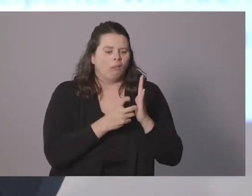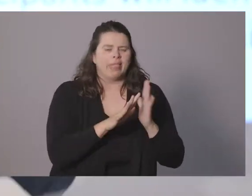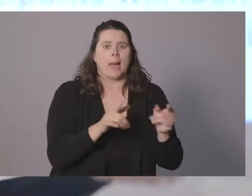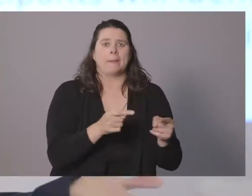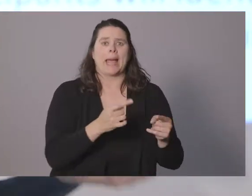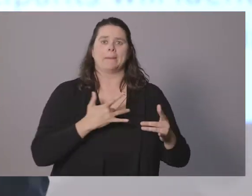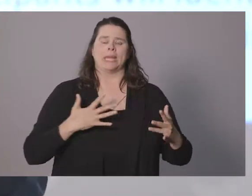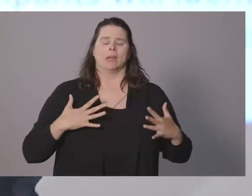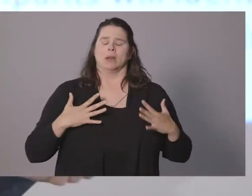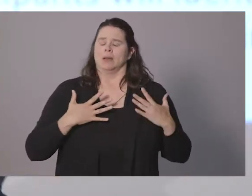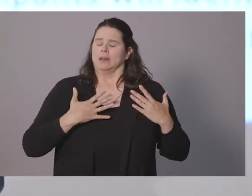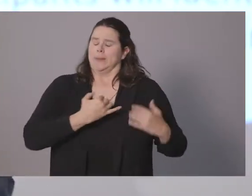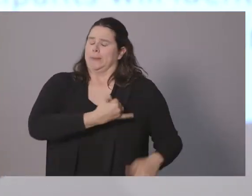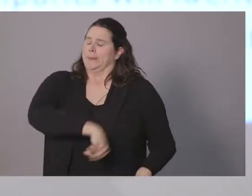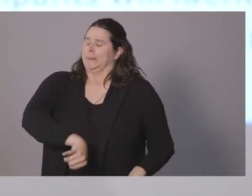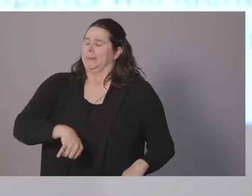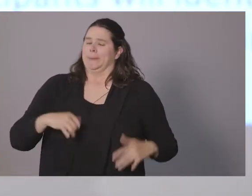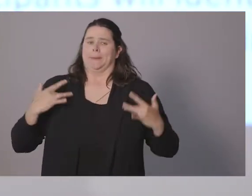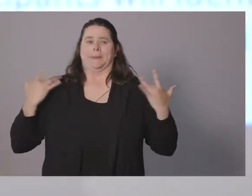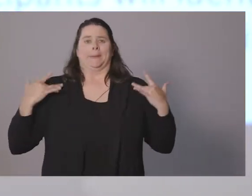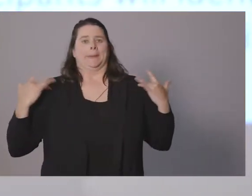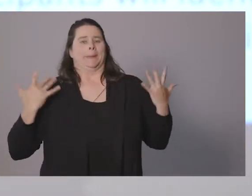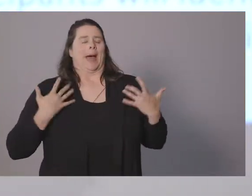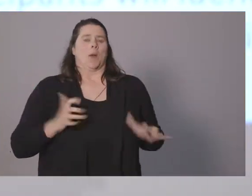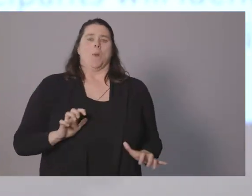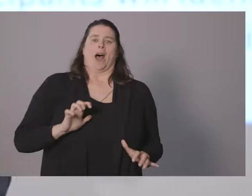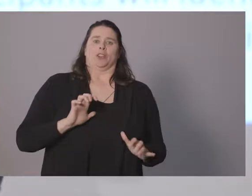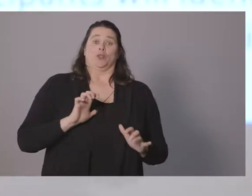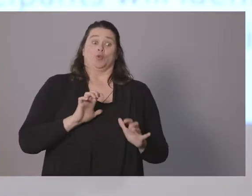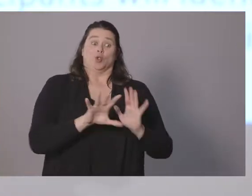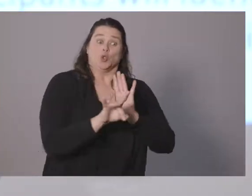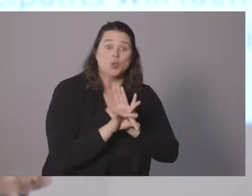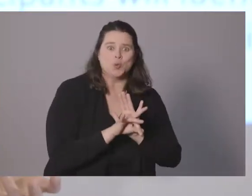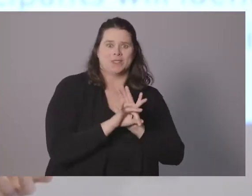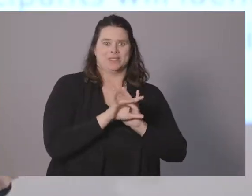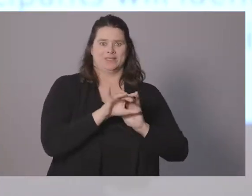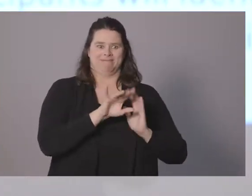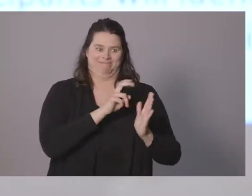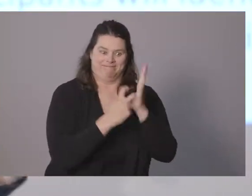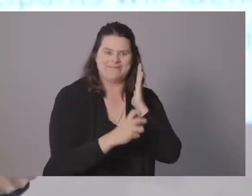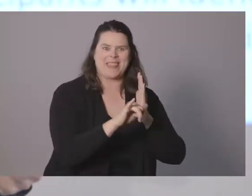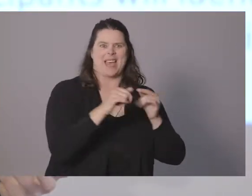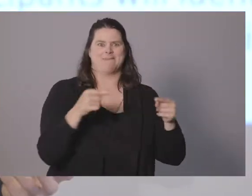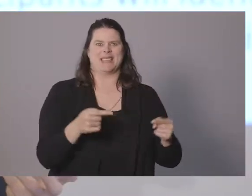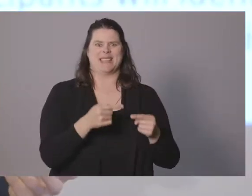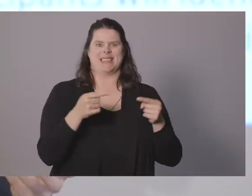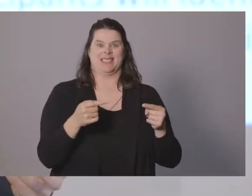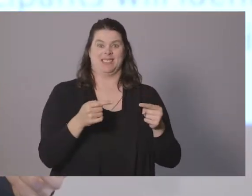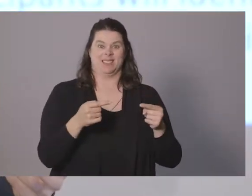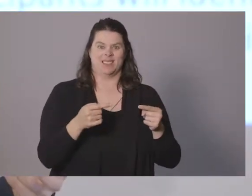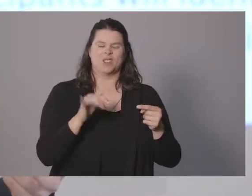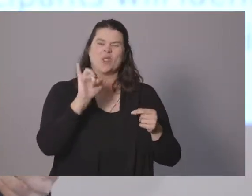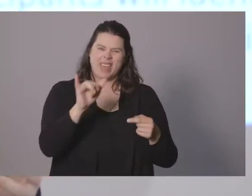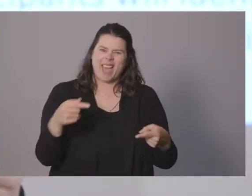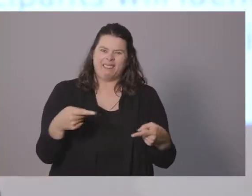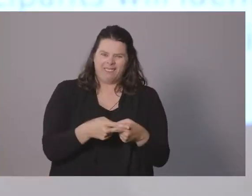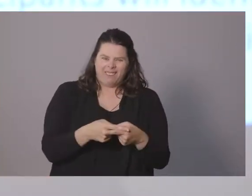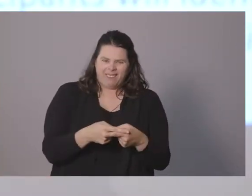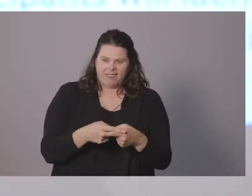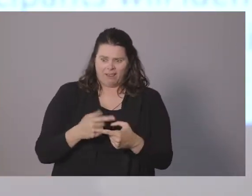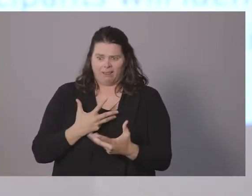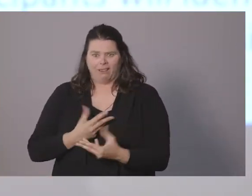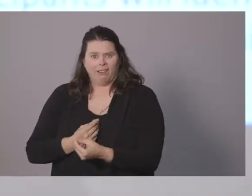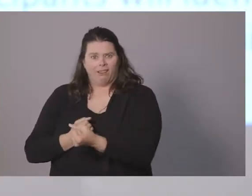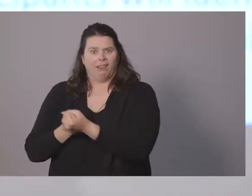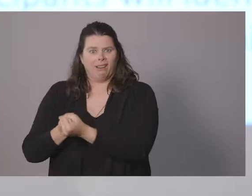that juxtaposition is a really good reminder for us about what does it mean to actually be getting curious about trauma-informed care